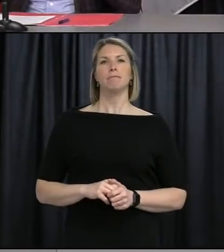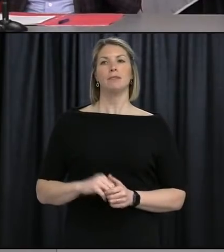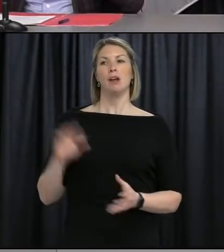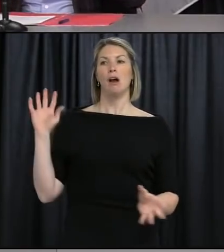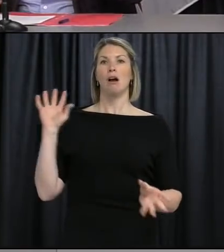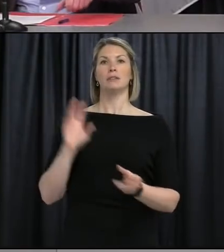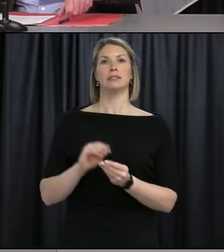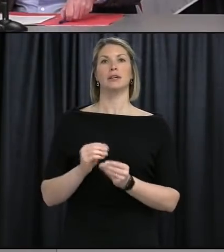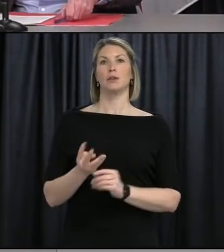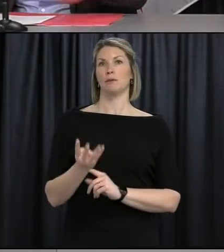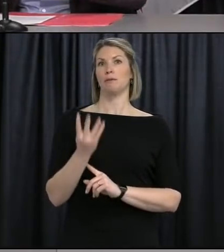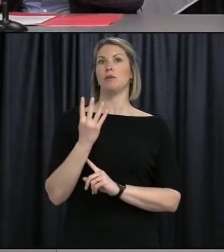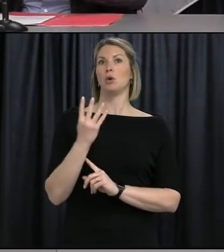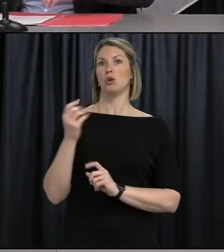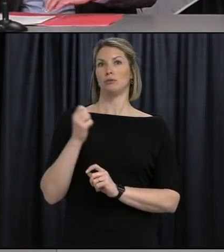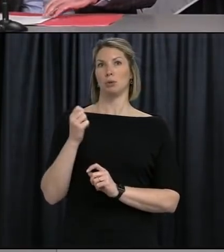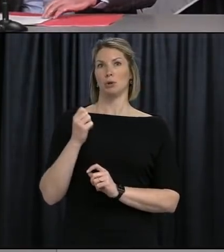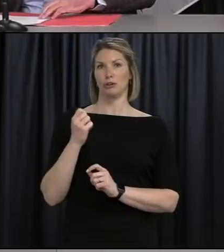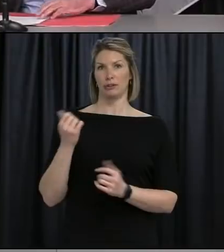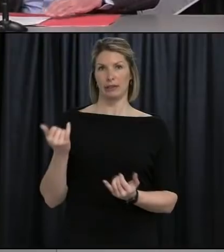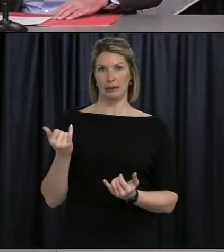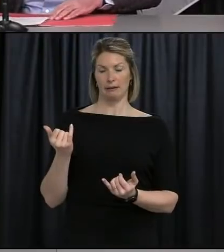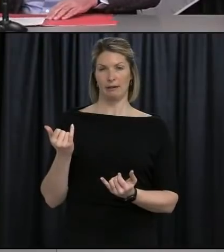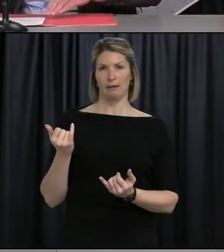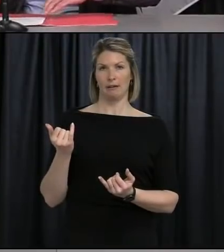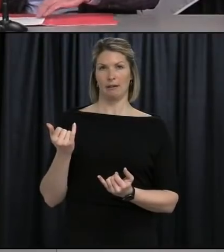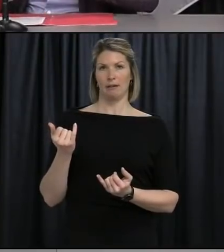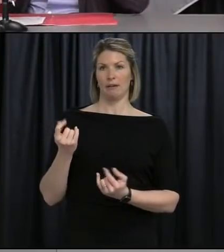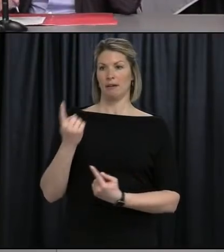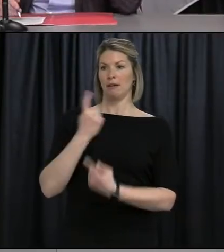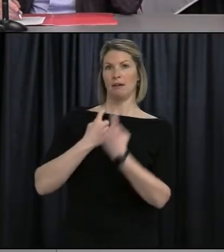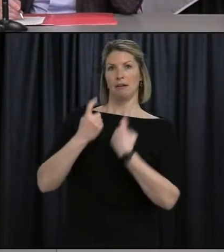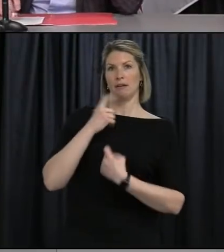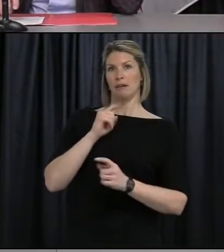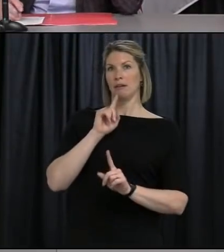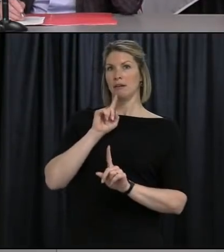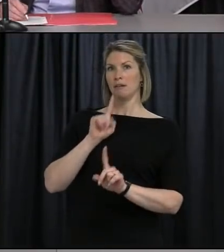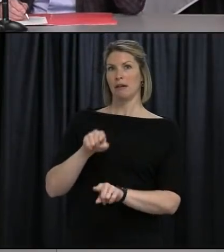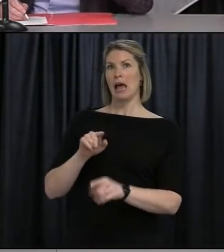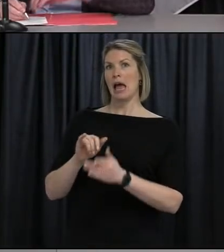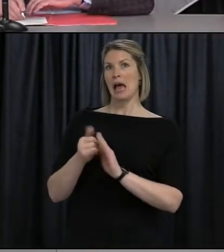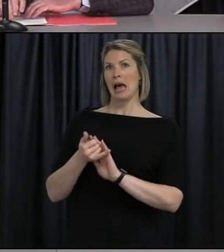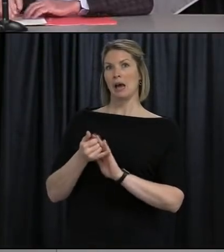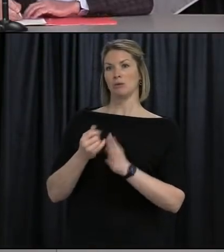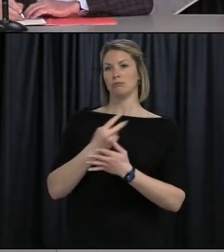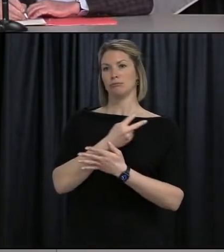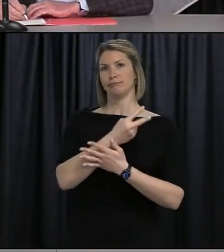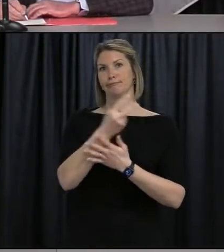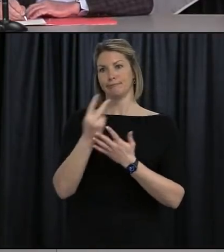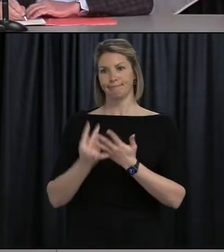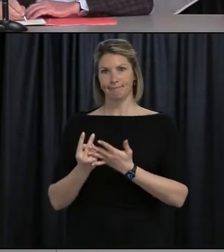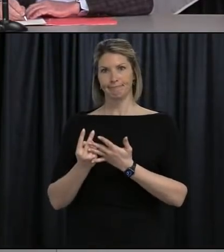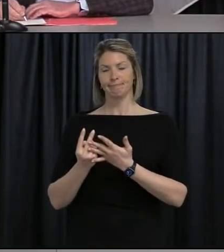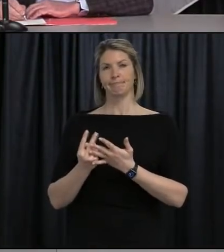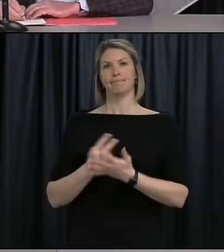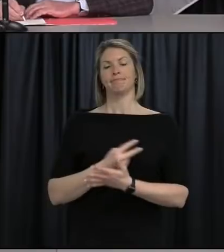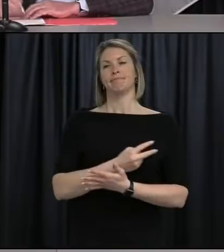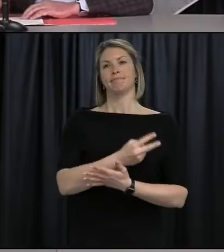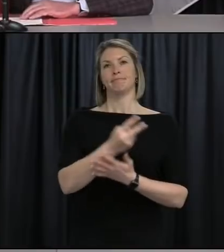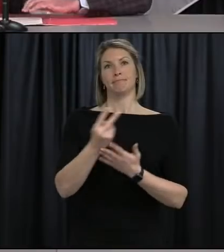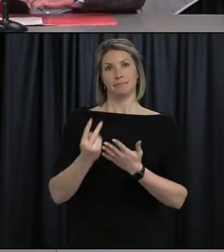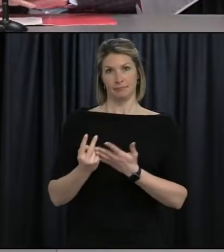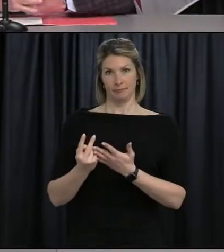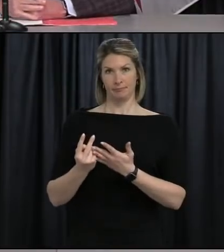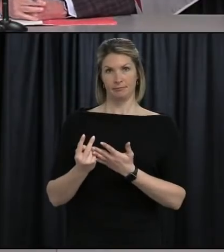4 reporters registered for today's call. The question and answer session will be conducted in 2 rounds, where each reporter will have the opportunity to ask 1